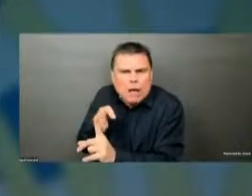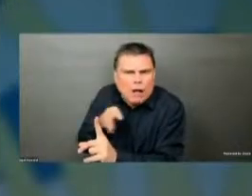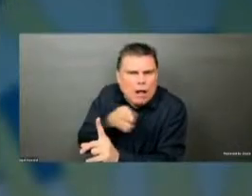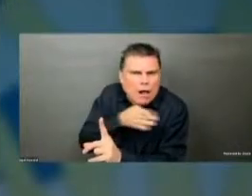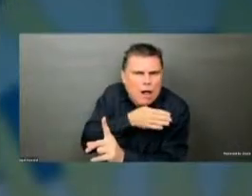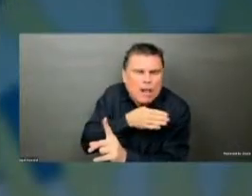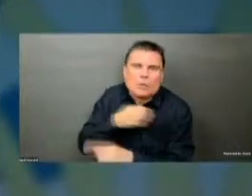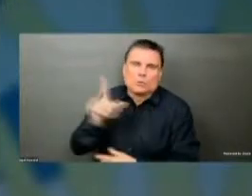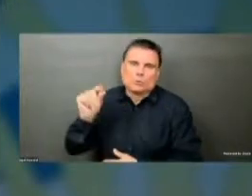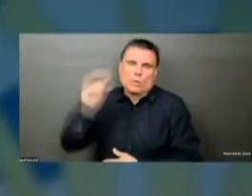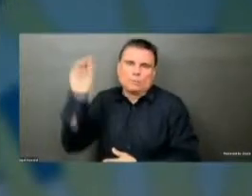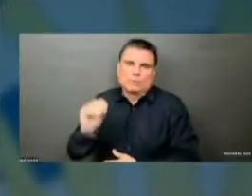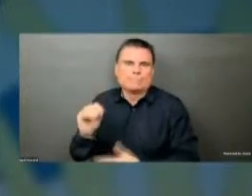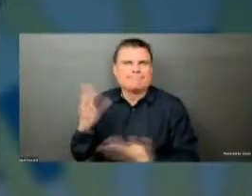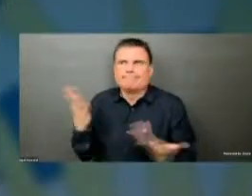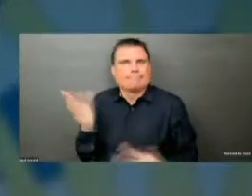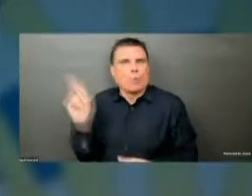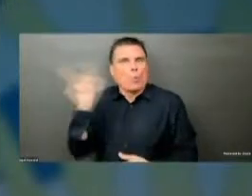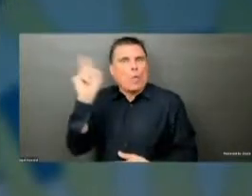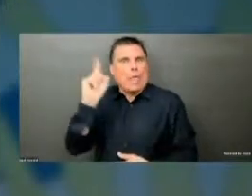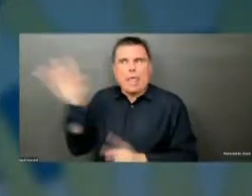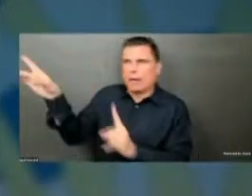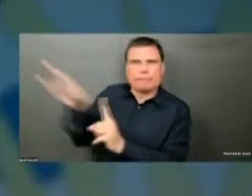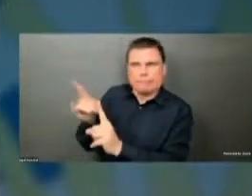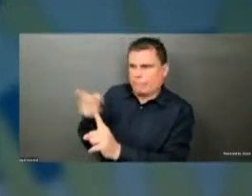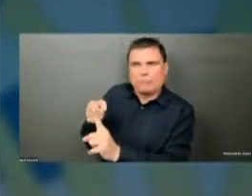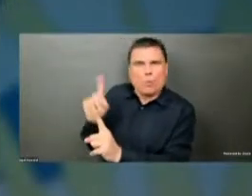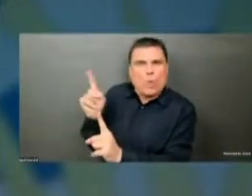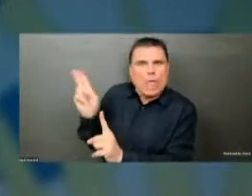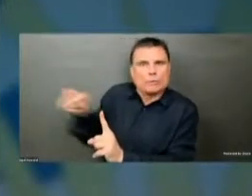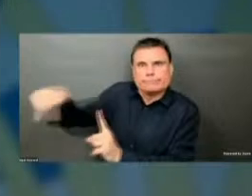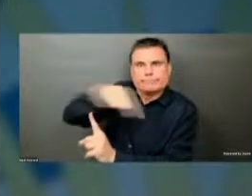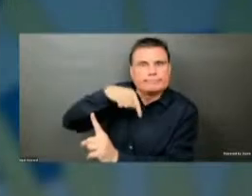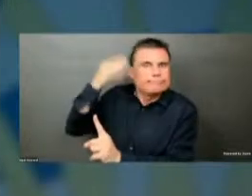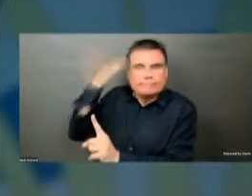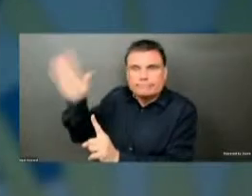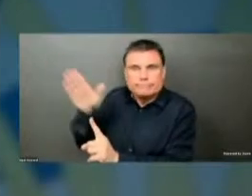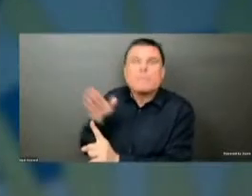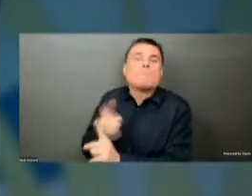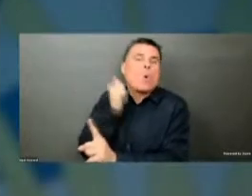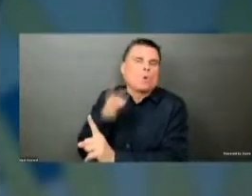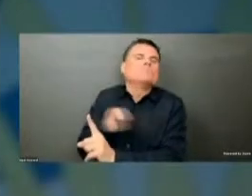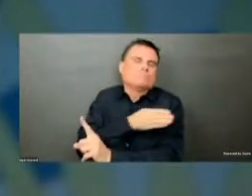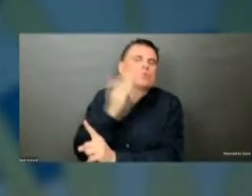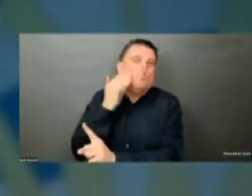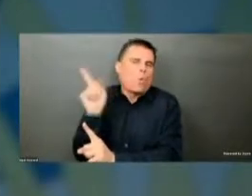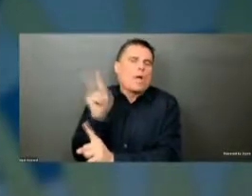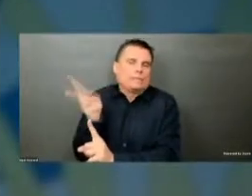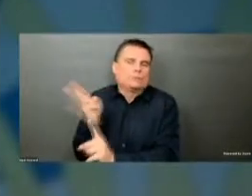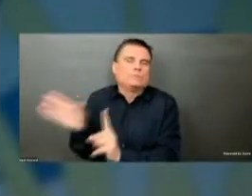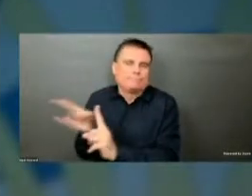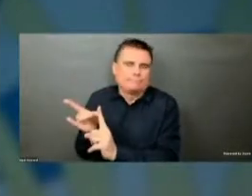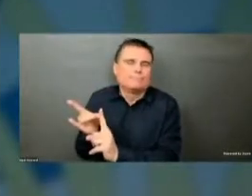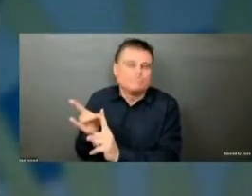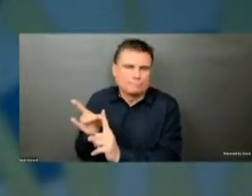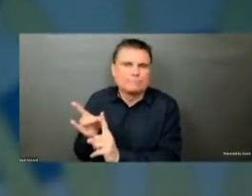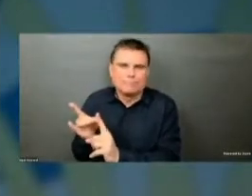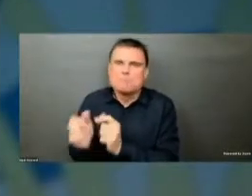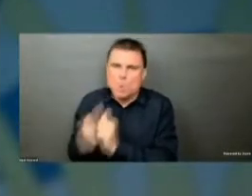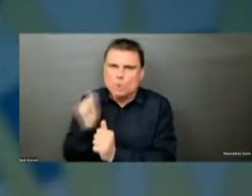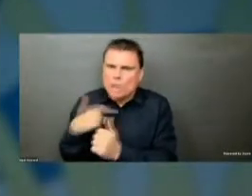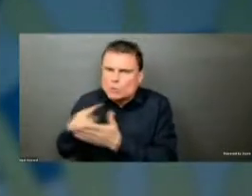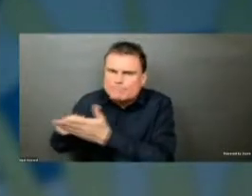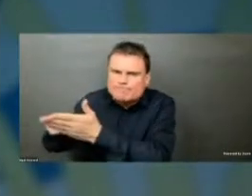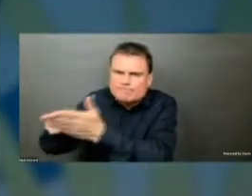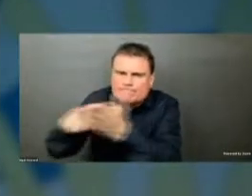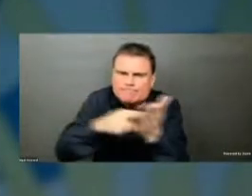in November, we had challenges keeping up with contact tracing across British Columbia. We are now doing much better